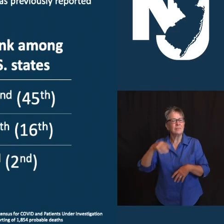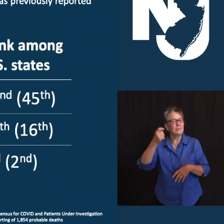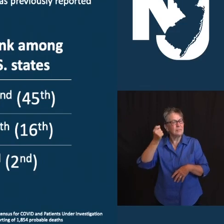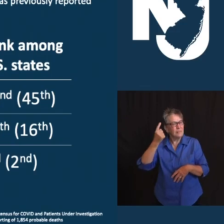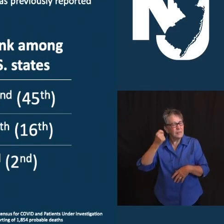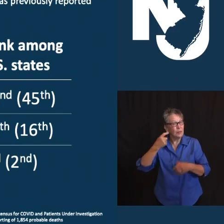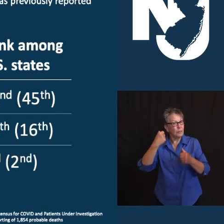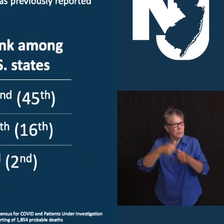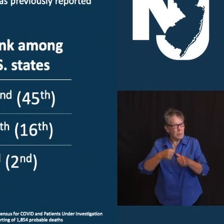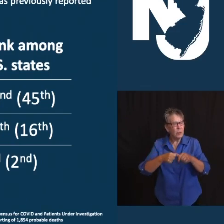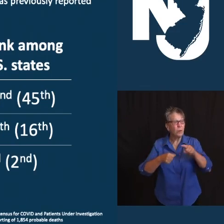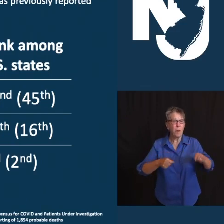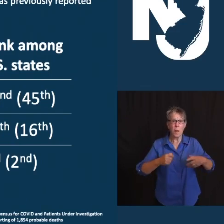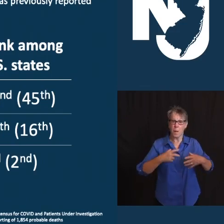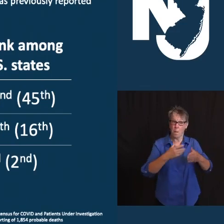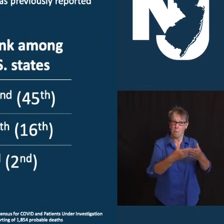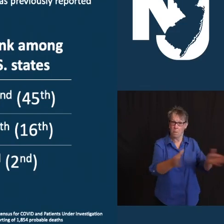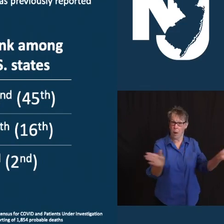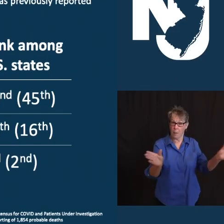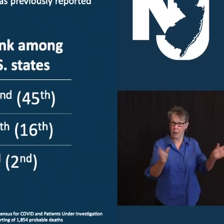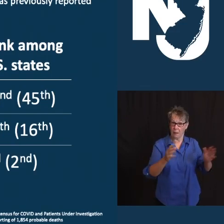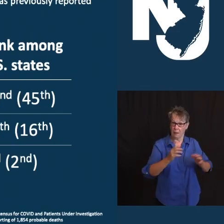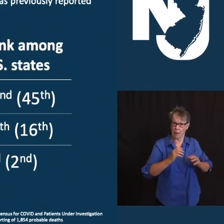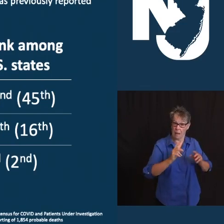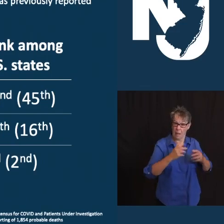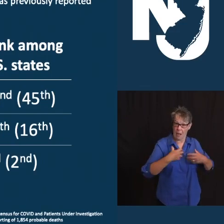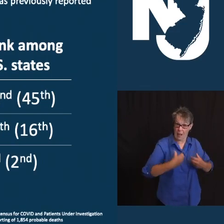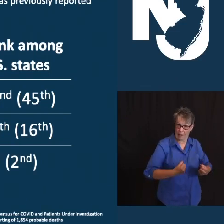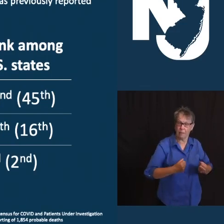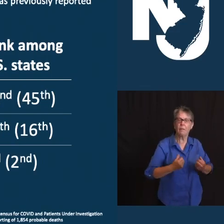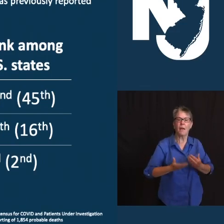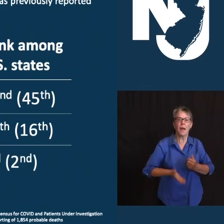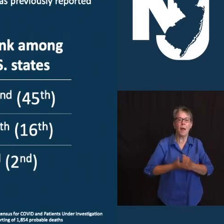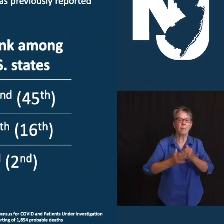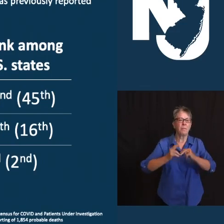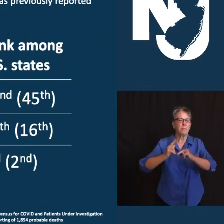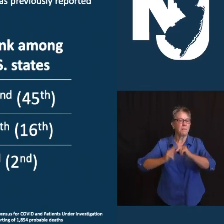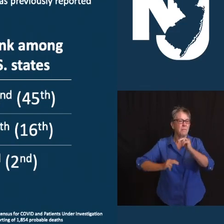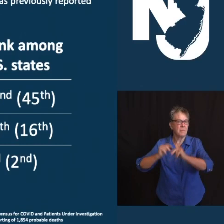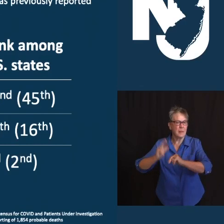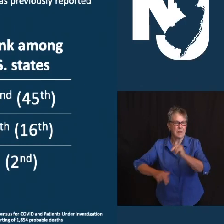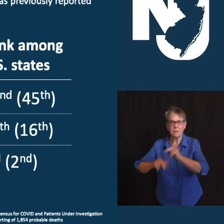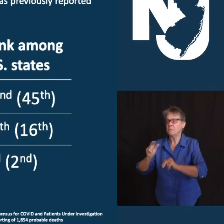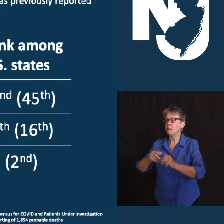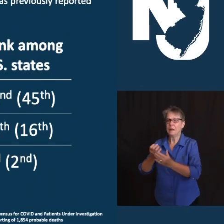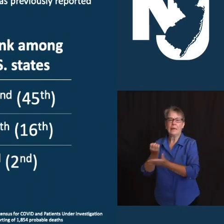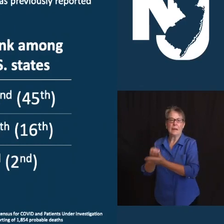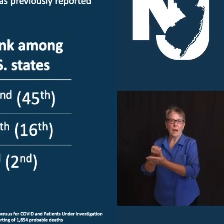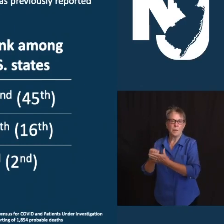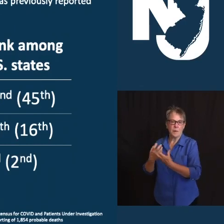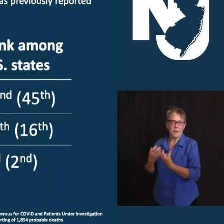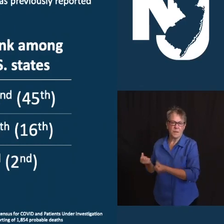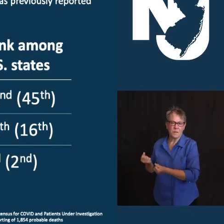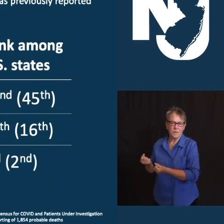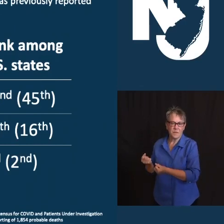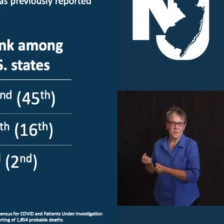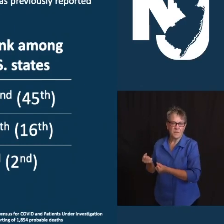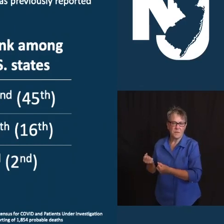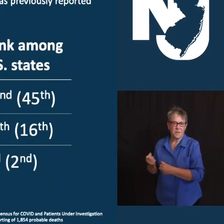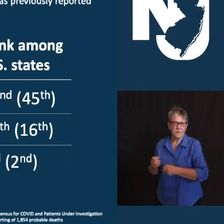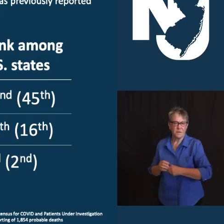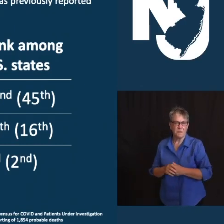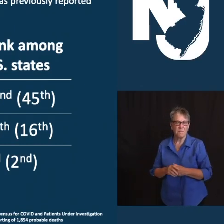morning with a young guy who was pleading with me on indoor dining on behalf of his mom, who owns a diner. And I said, listen, first of